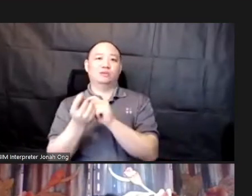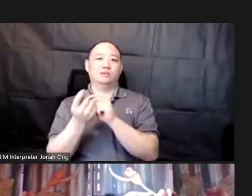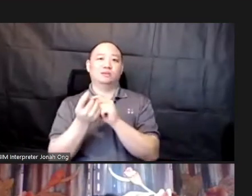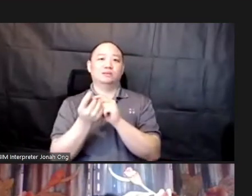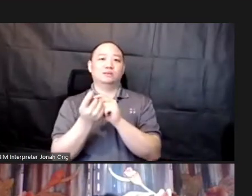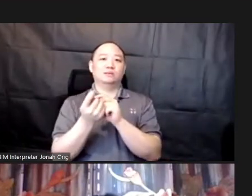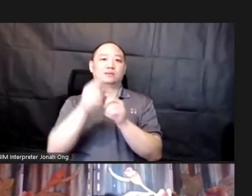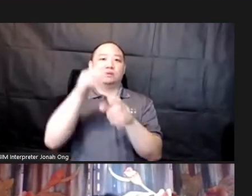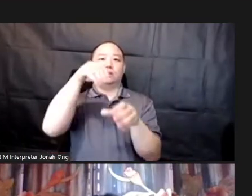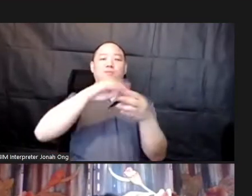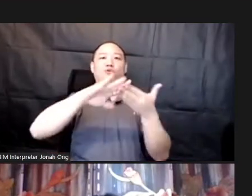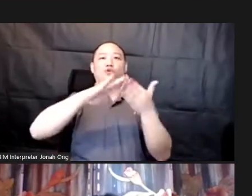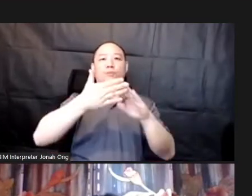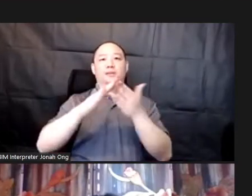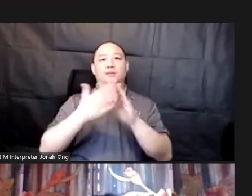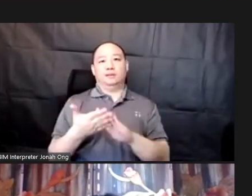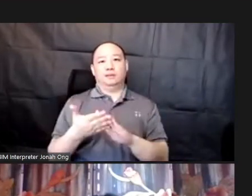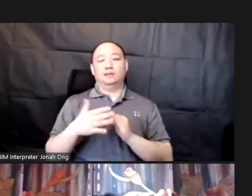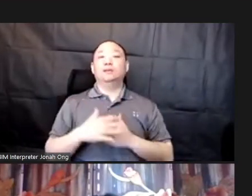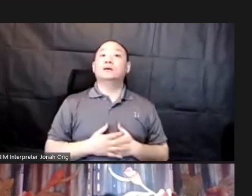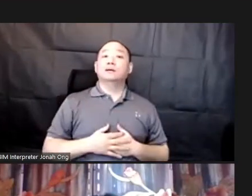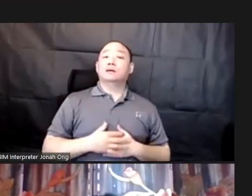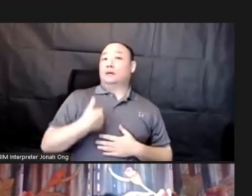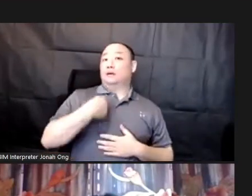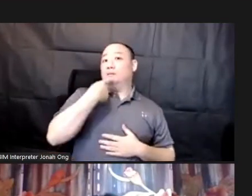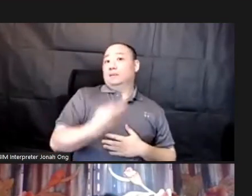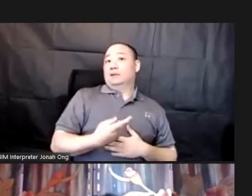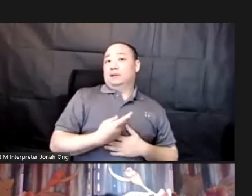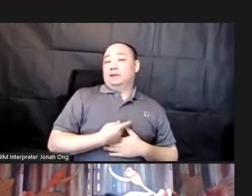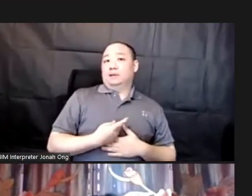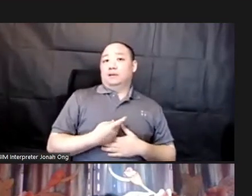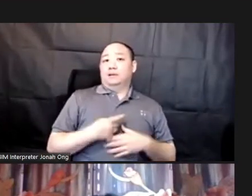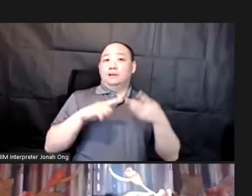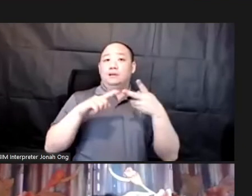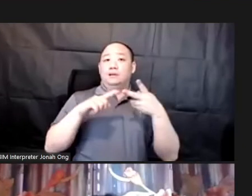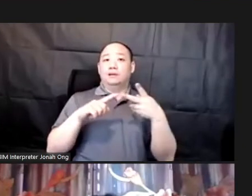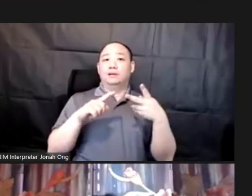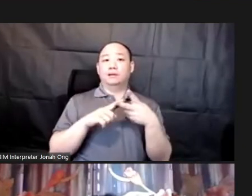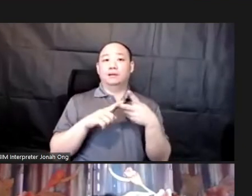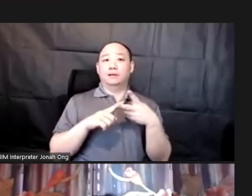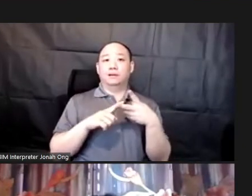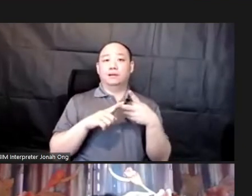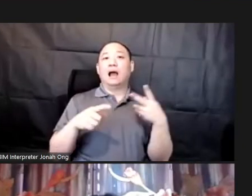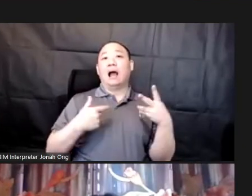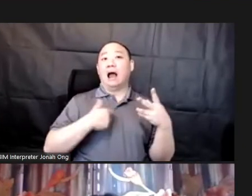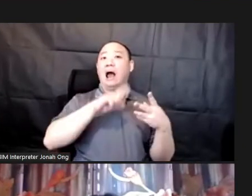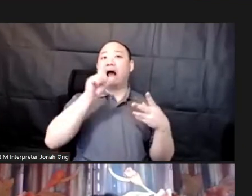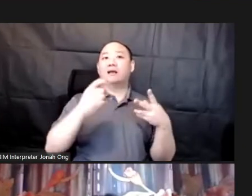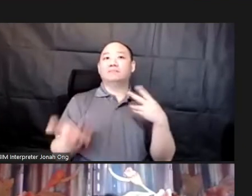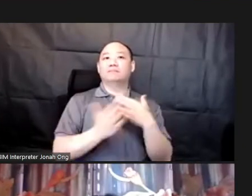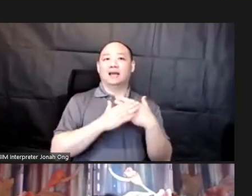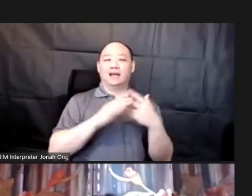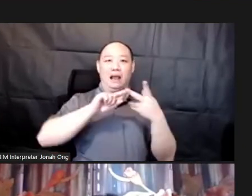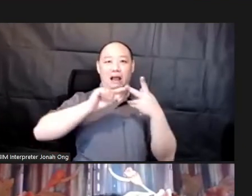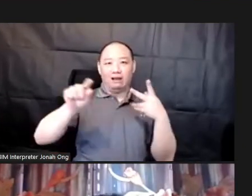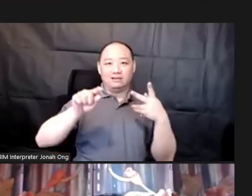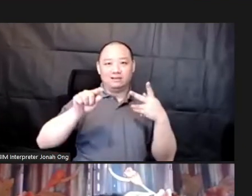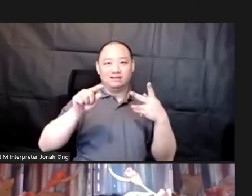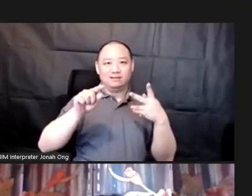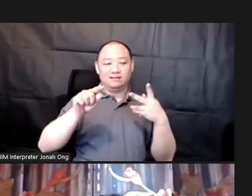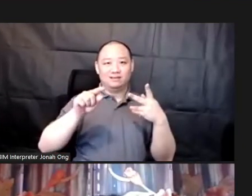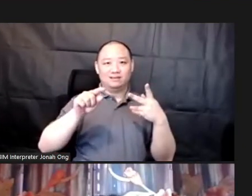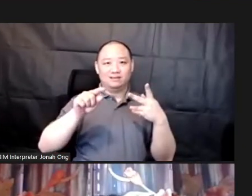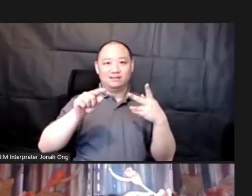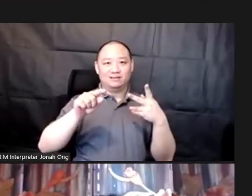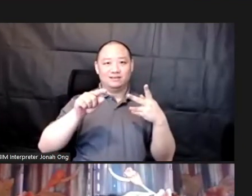Okay, the first one I can answer, but the second question I would like to ask back. Okay, for the first